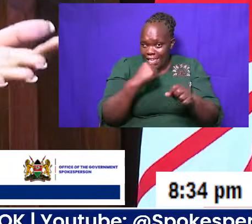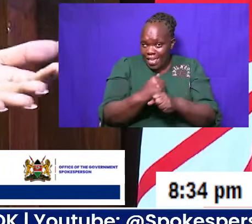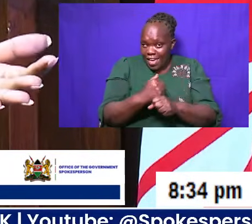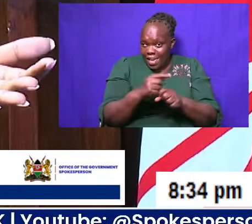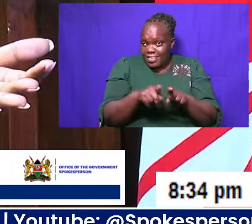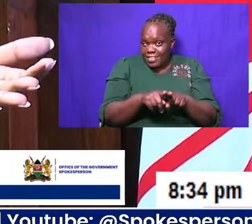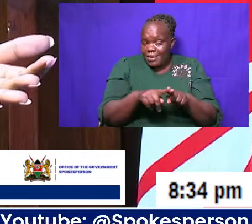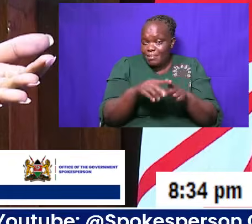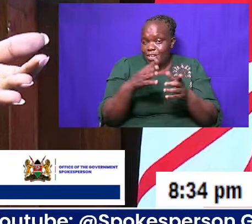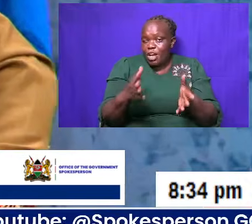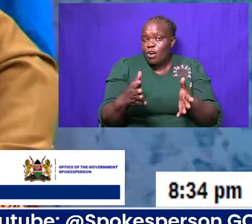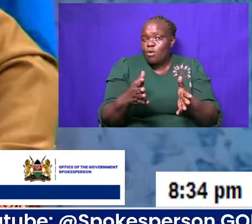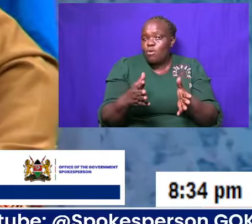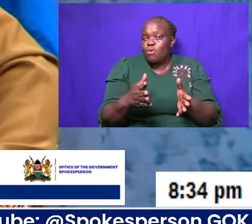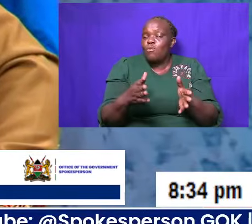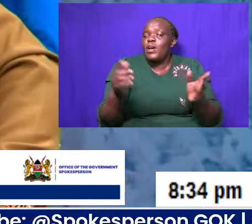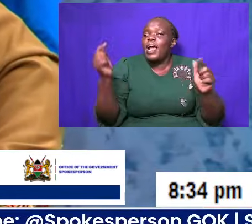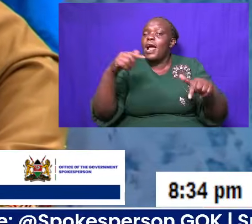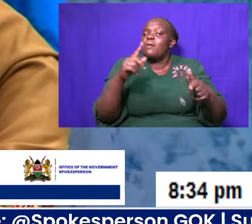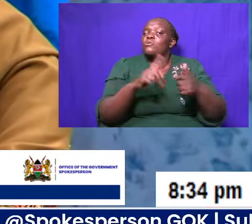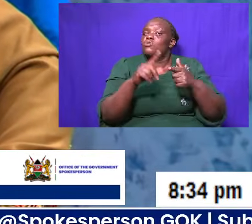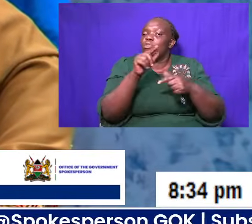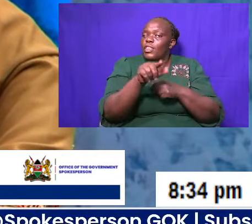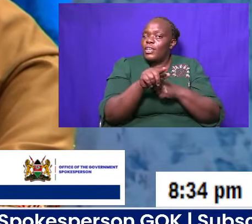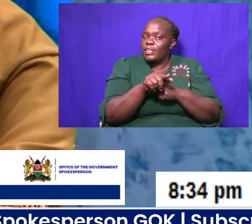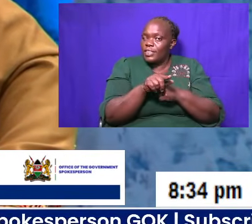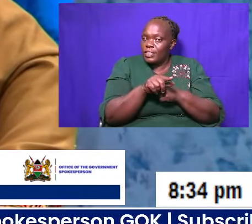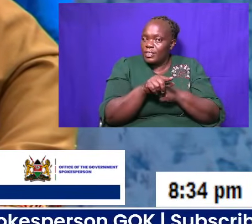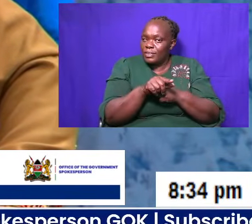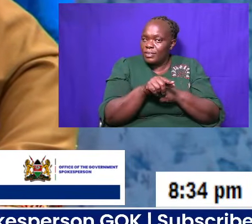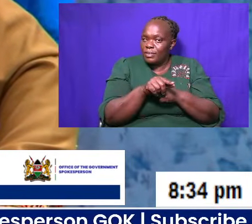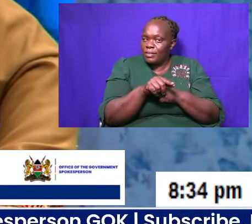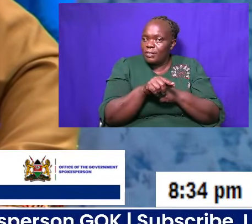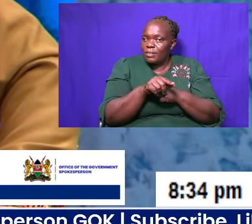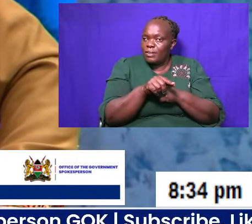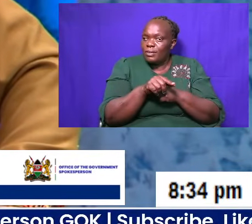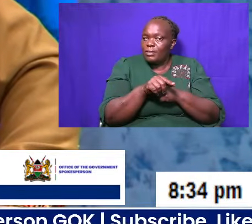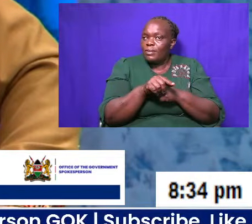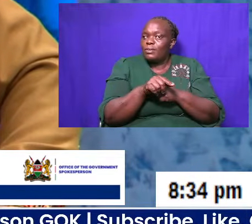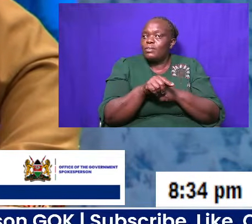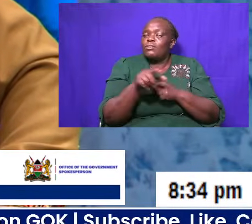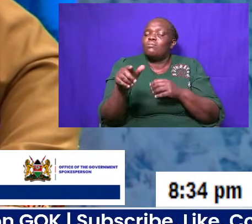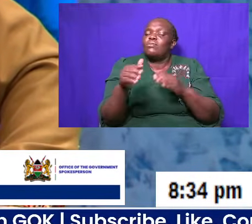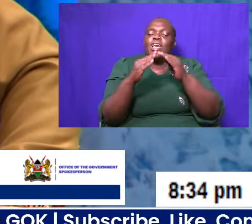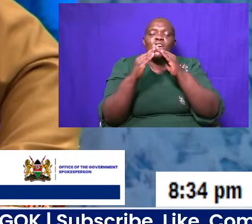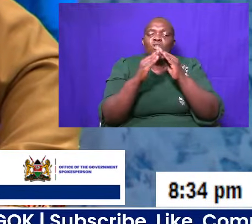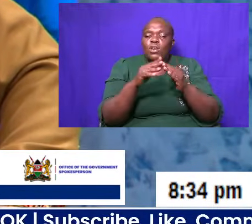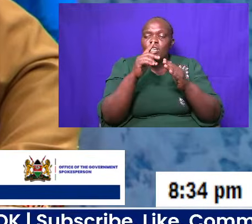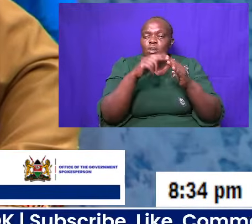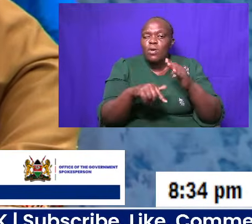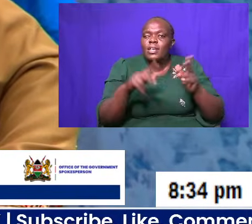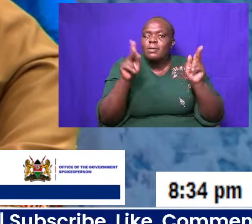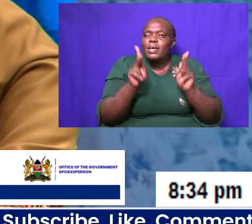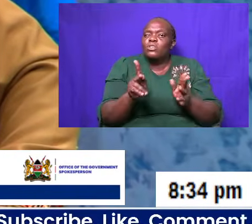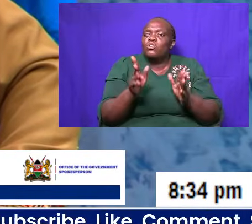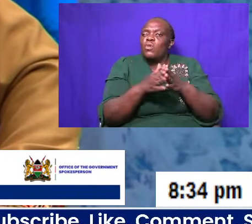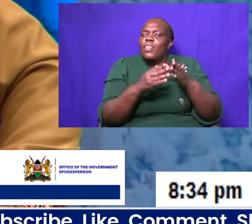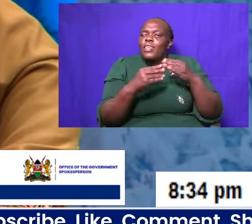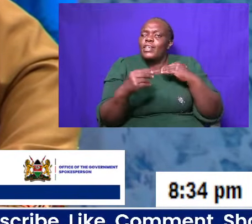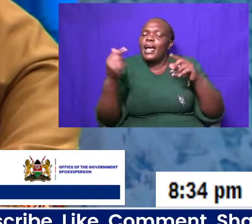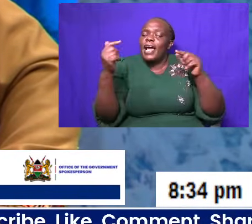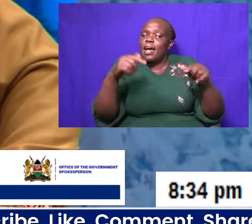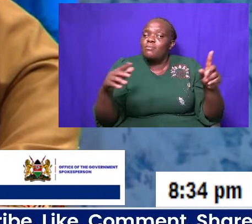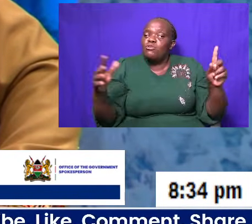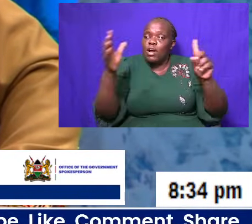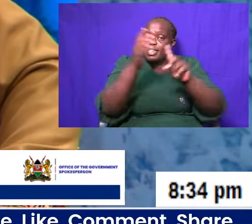actually. But before you come to that, so you've talked about gender. What are you doing on equality, minorities, people with disabilities, before you come to achievements,